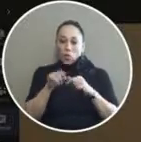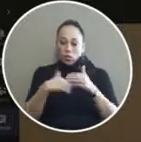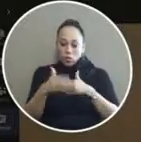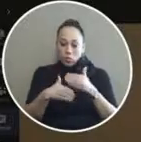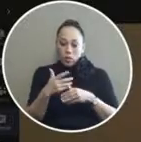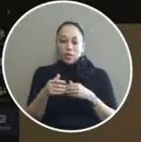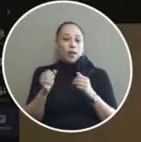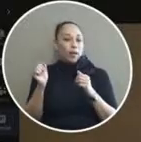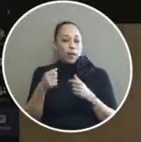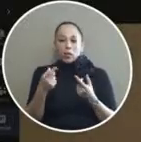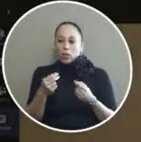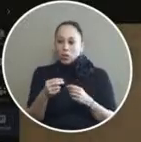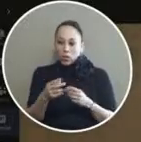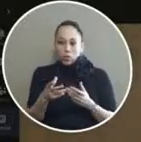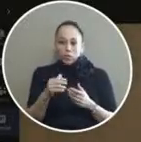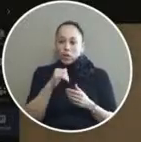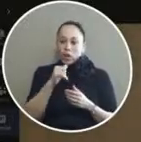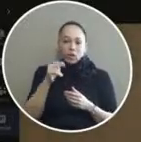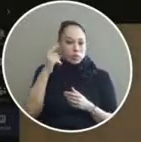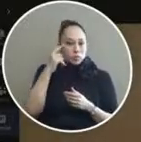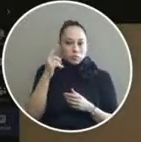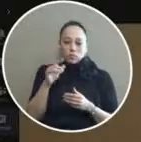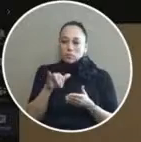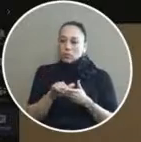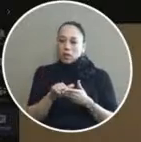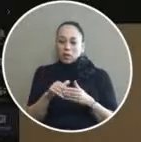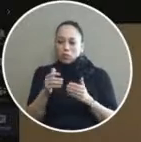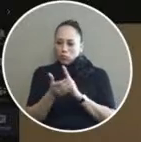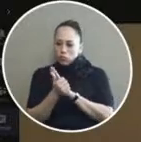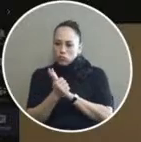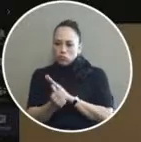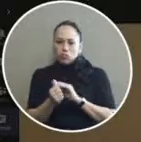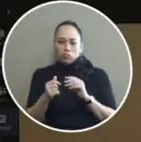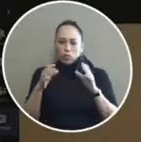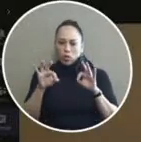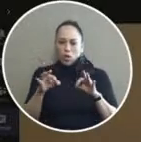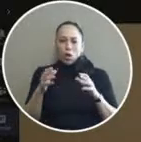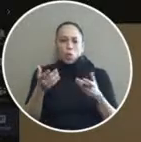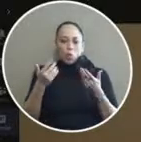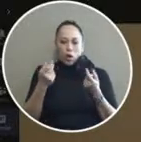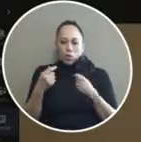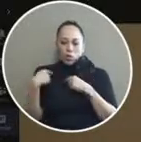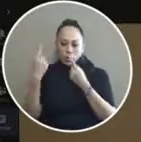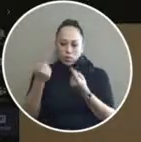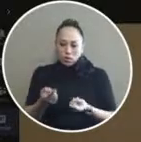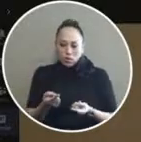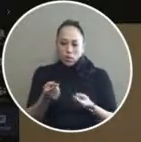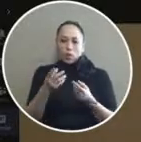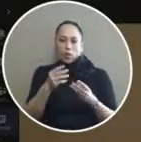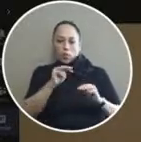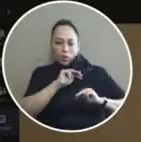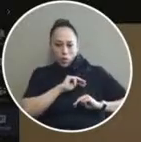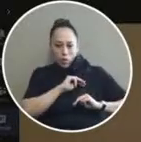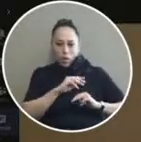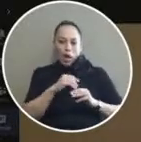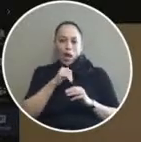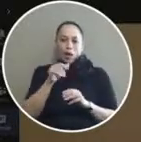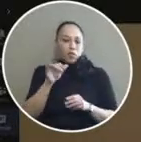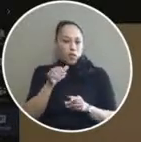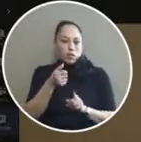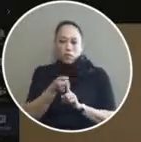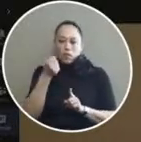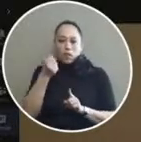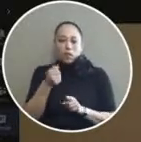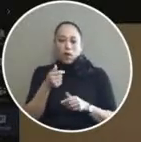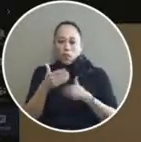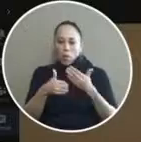can vote on it, and that's your prerogative. I don't think it's very effective, very efficient. Having done this for this long and having done it in the military, I don't think that's an effective